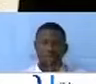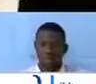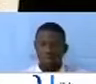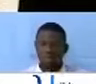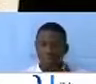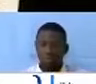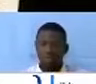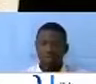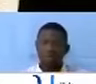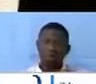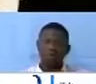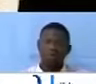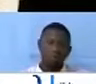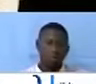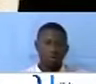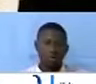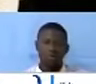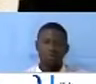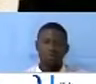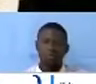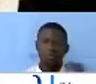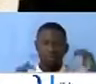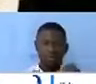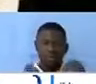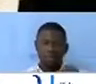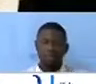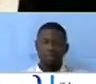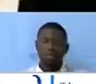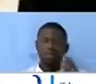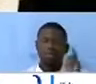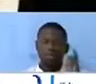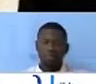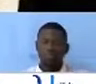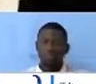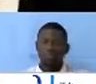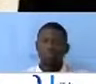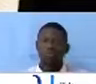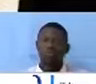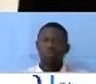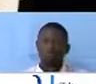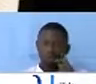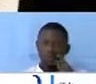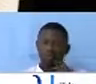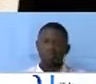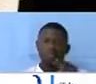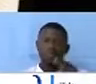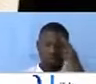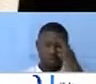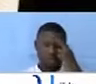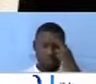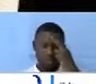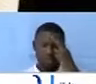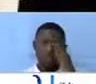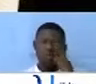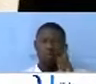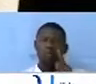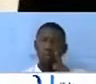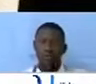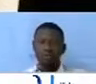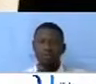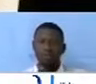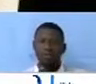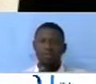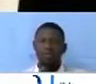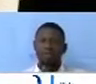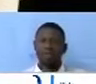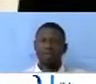interpretation of our proceedings have basically two main purposes. One, that